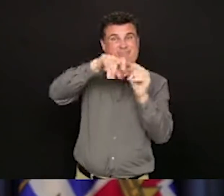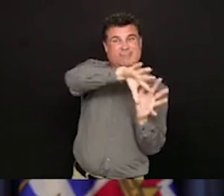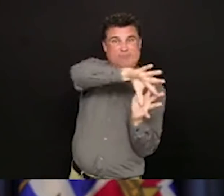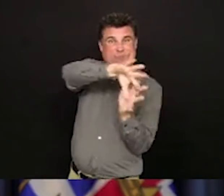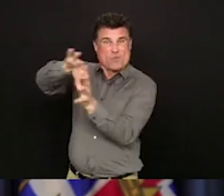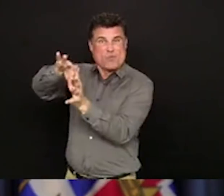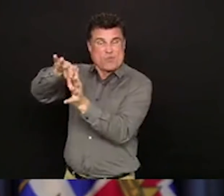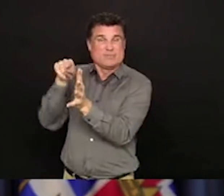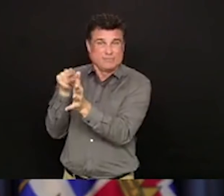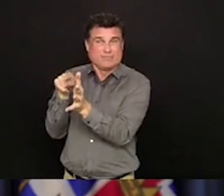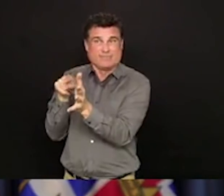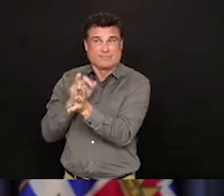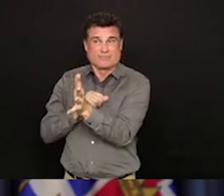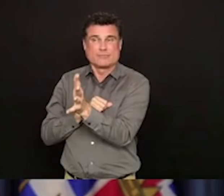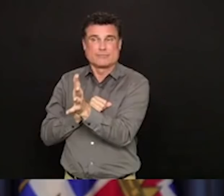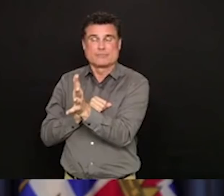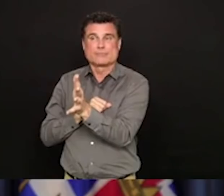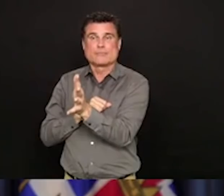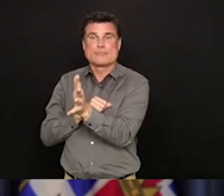was